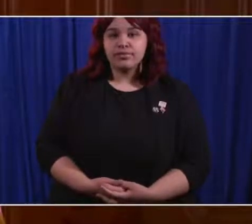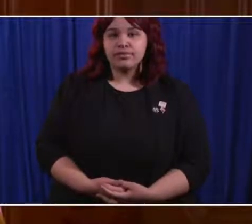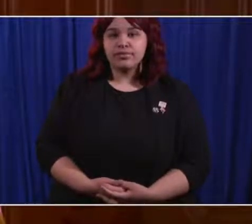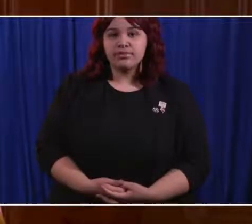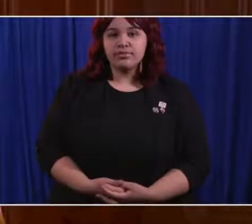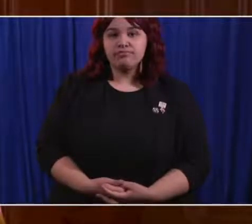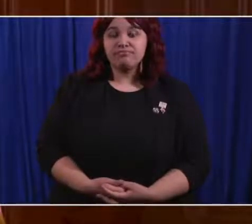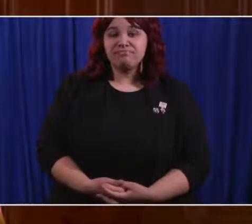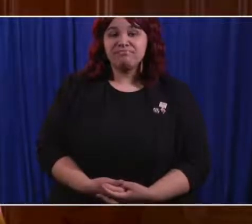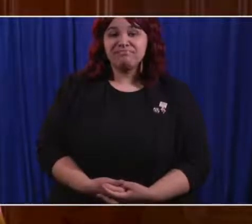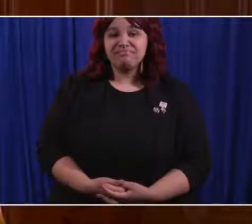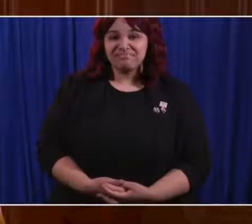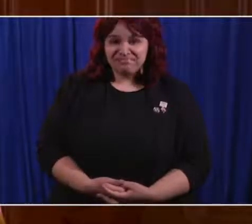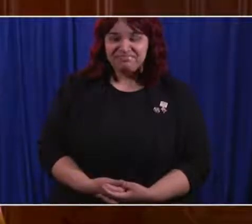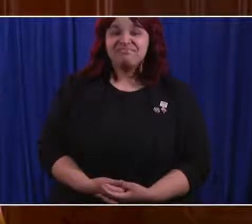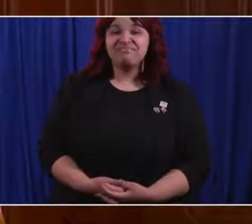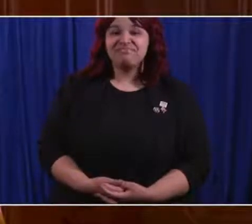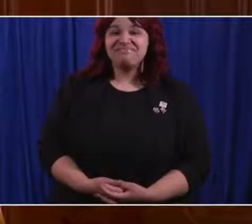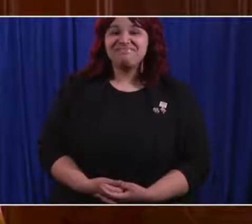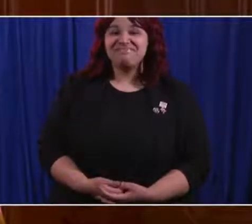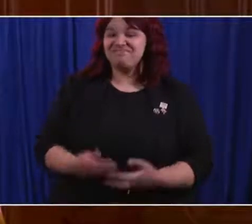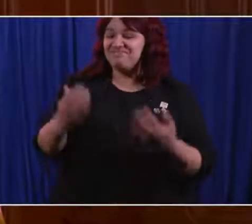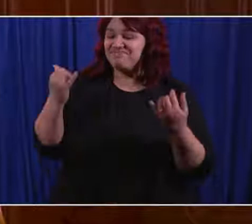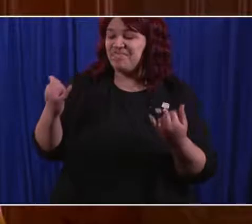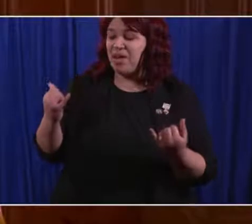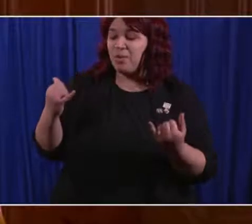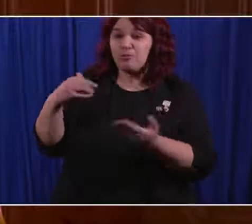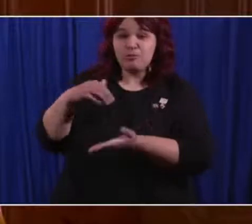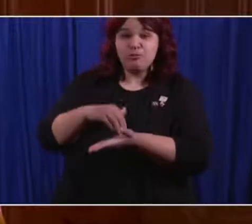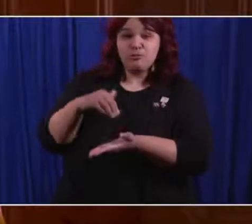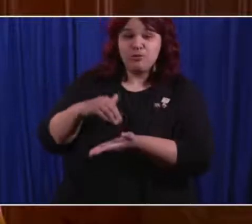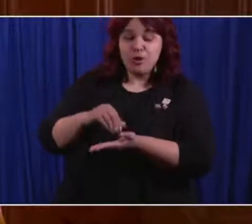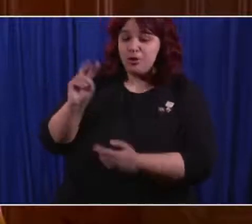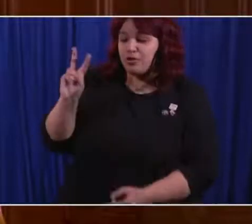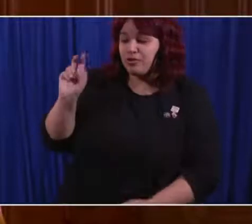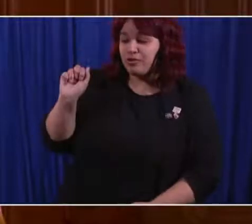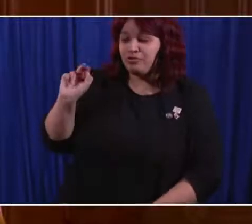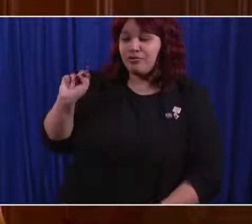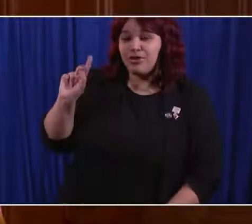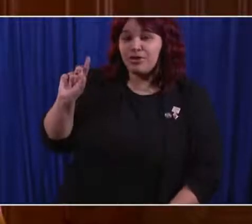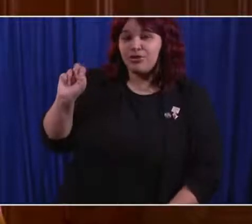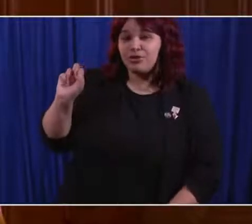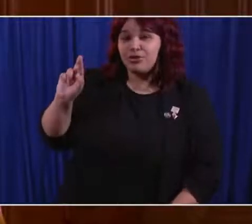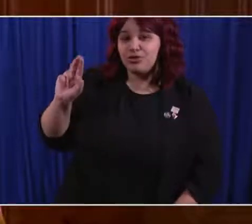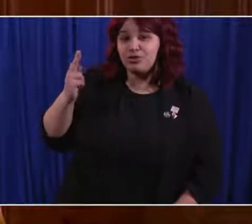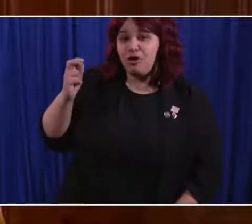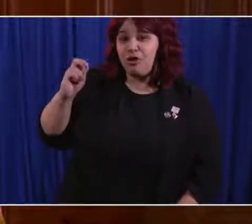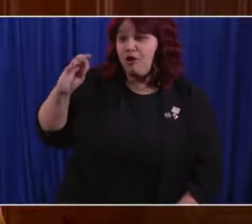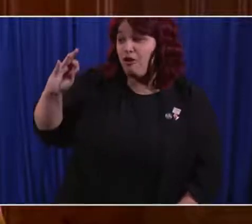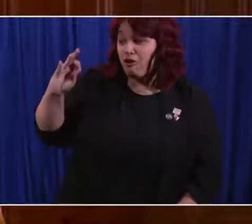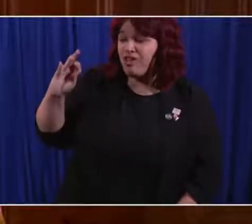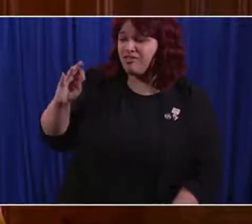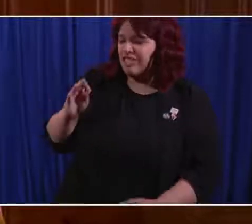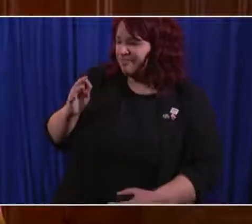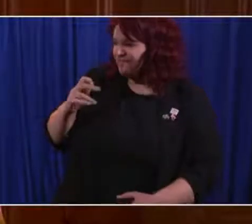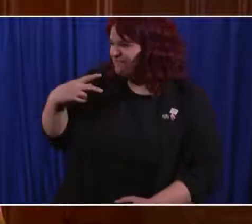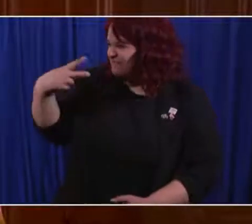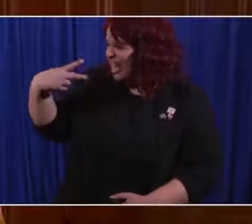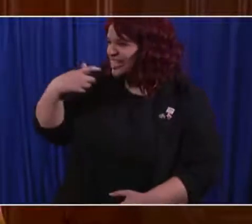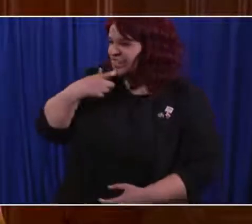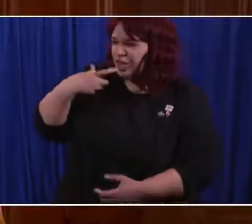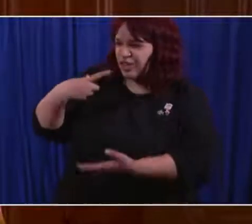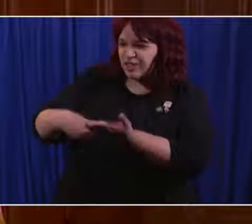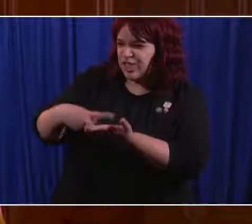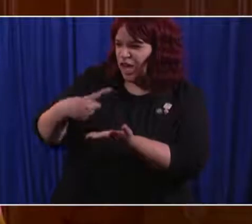Dr. Vanderhoff is on. Doctor, you and I talked a few minutes ago in regard to